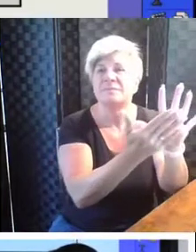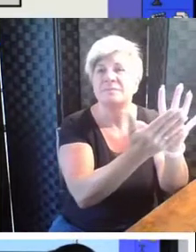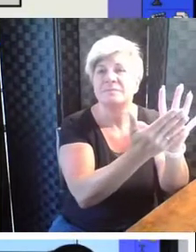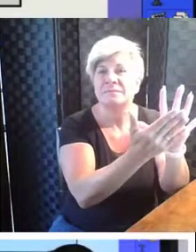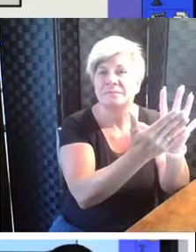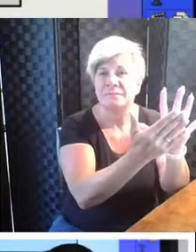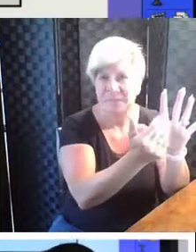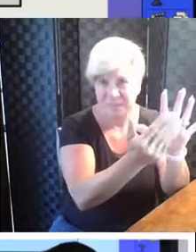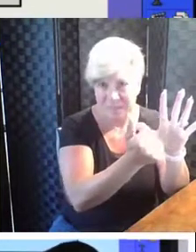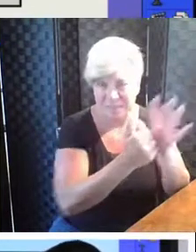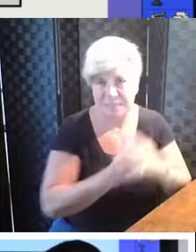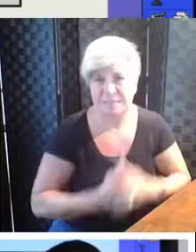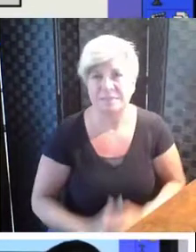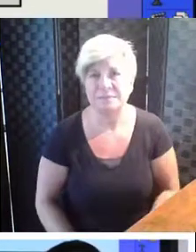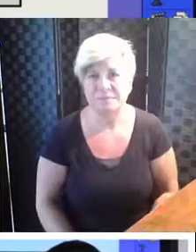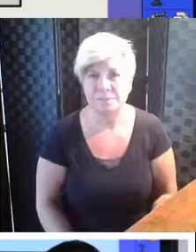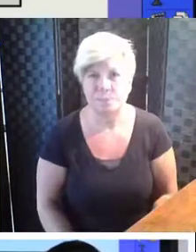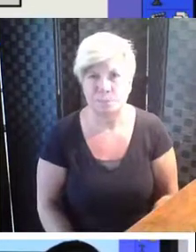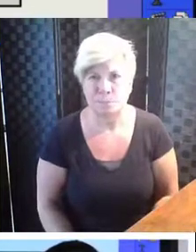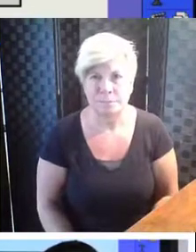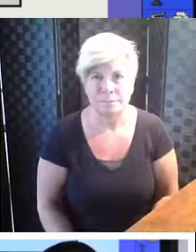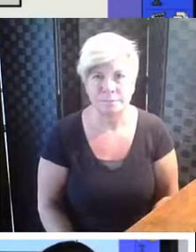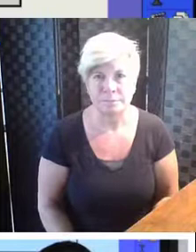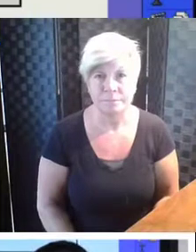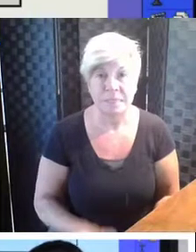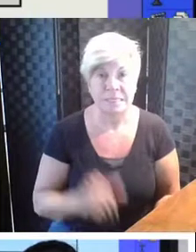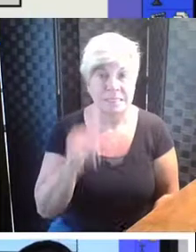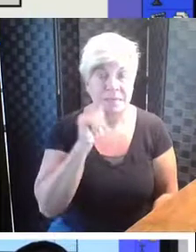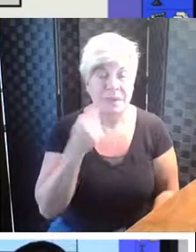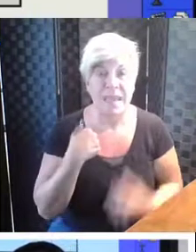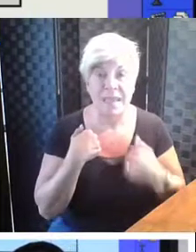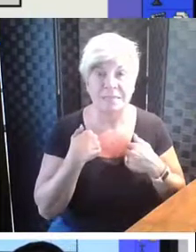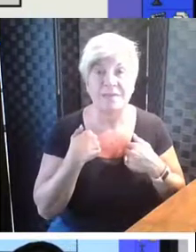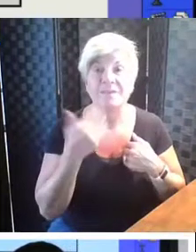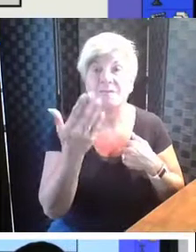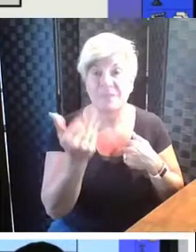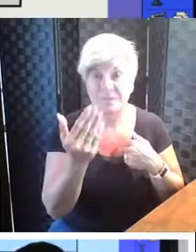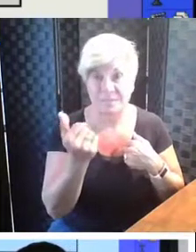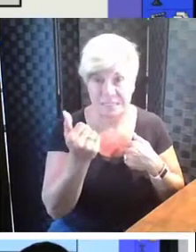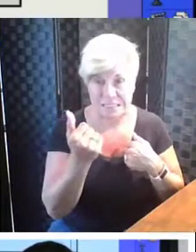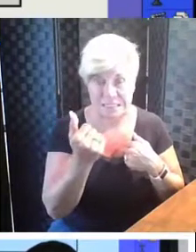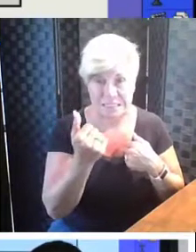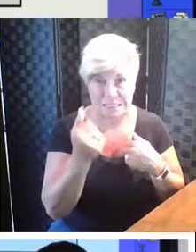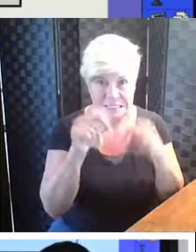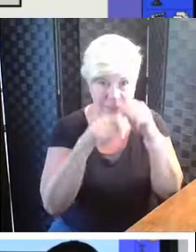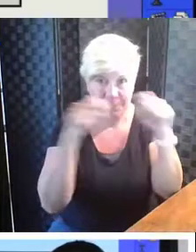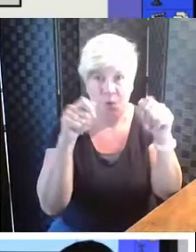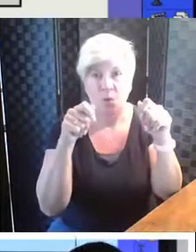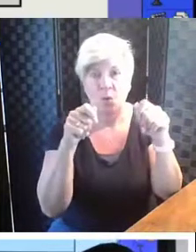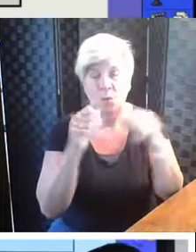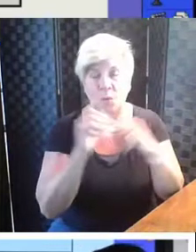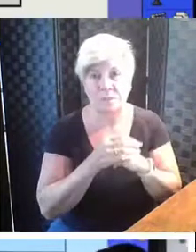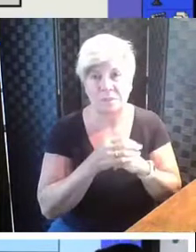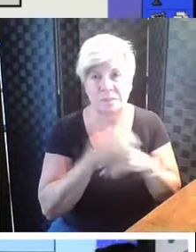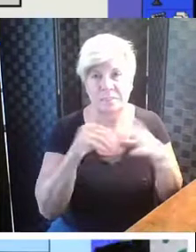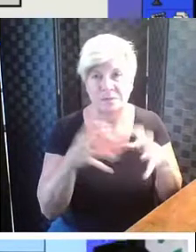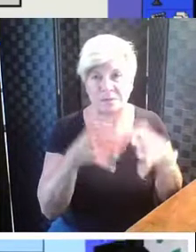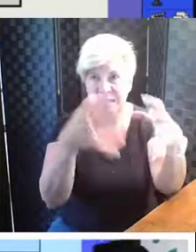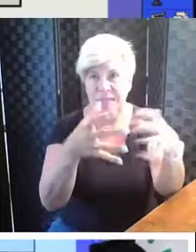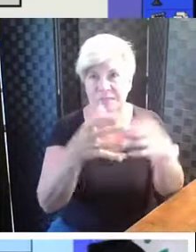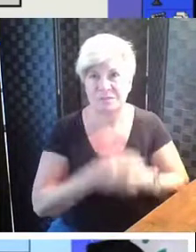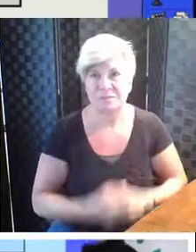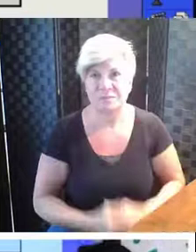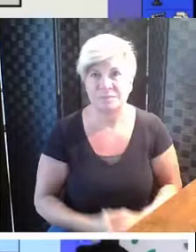5 more and get 15. So Ariana has 15 hair bows in her